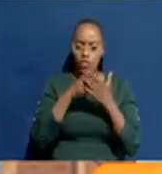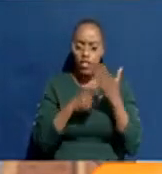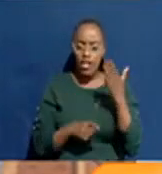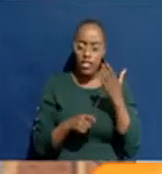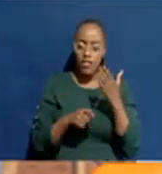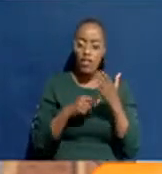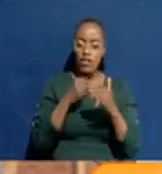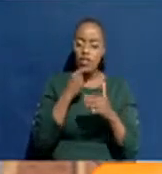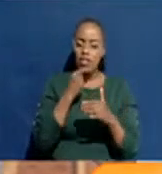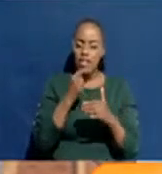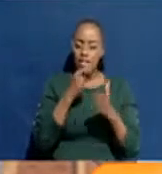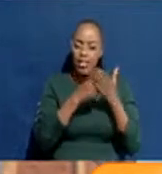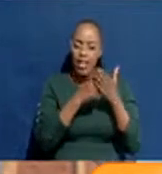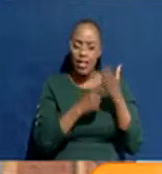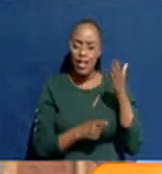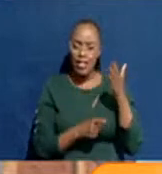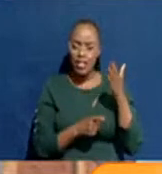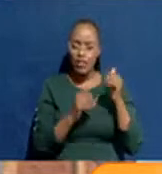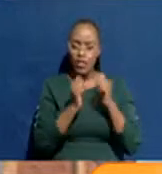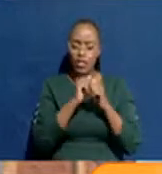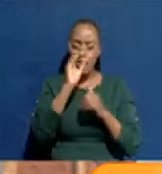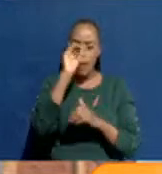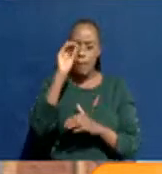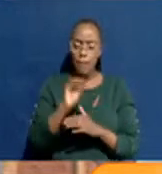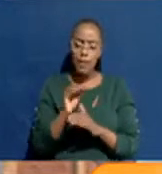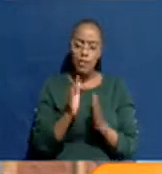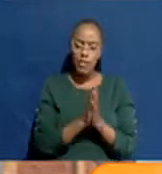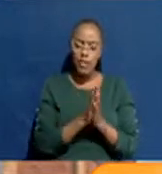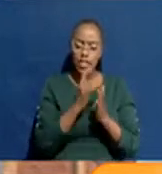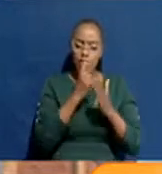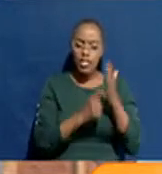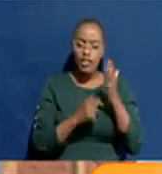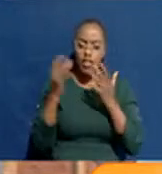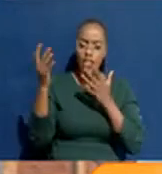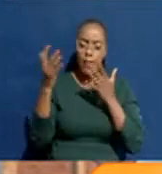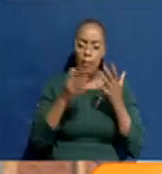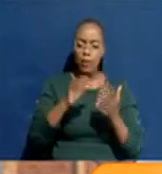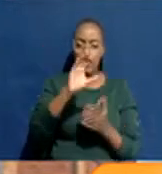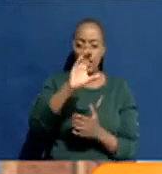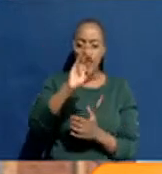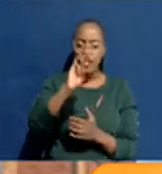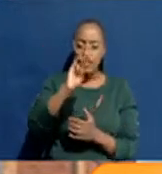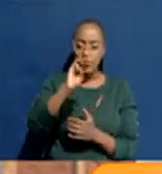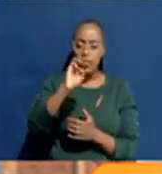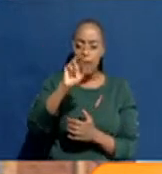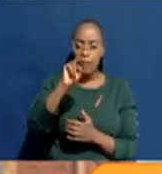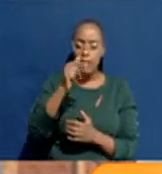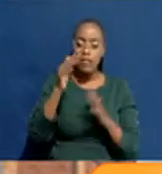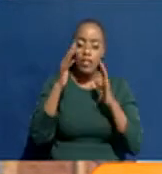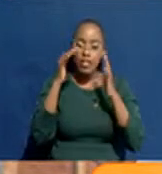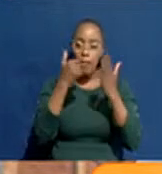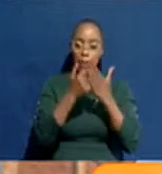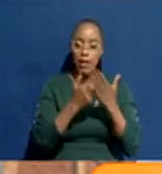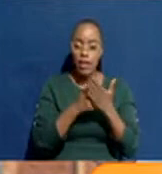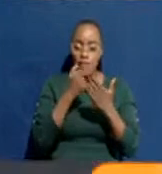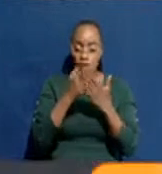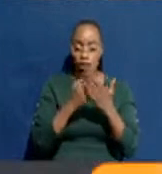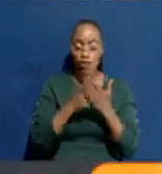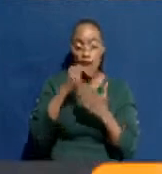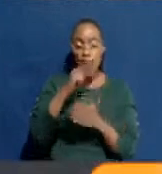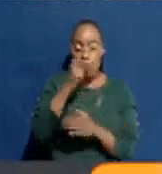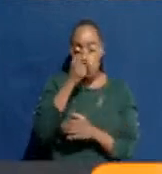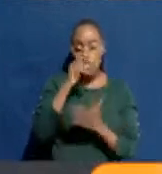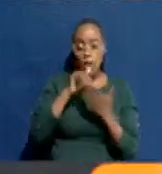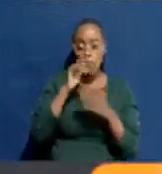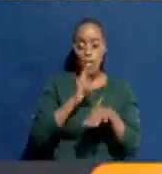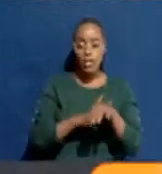excess tax, of 10% and also taxing imported cement. Mm. You know, it's a huge debate and I wish we had much more time. Mm.